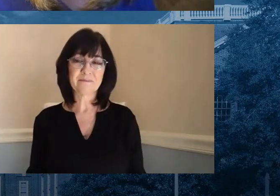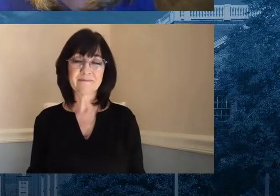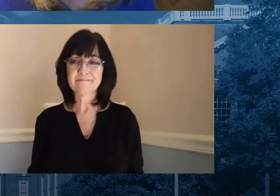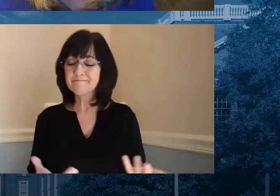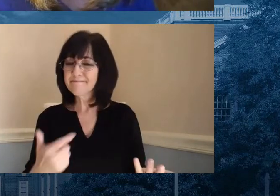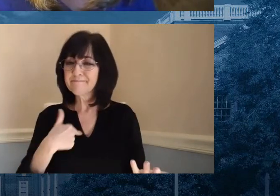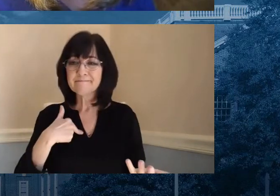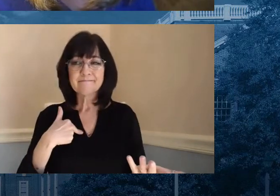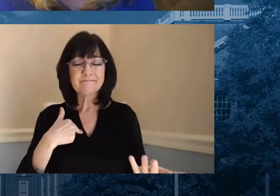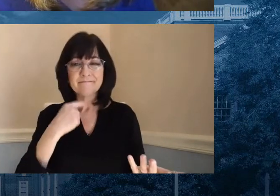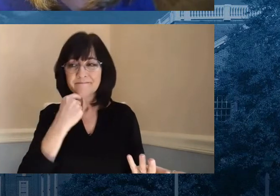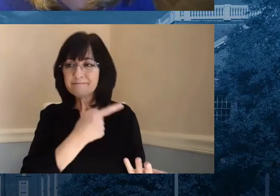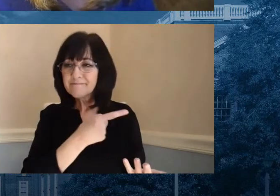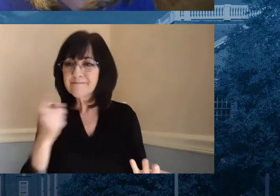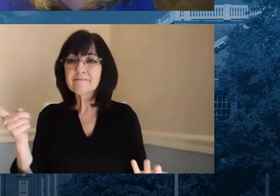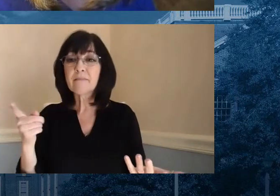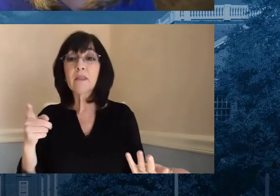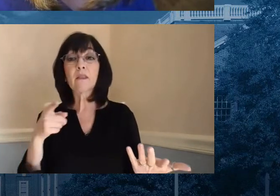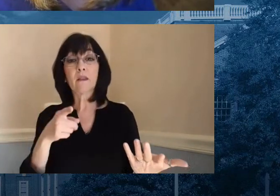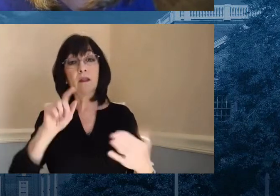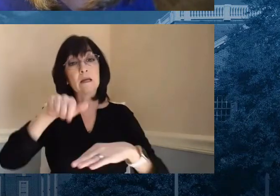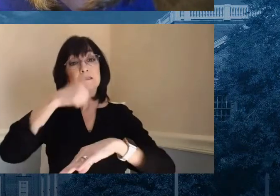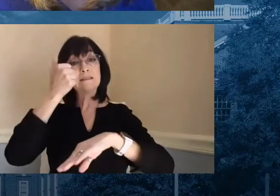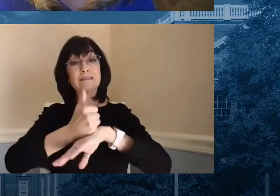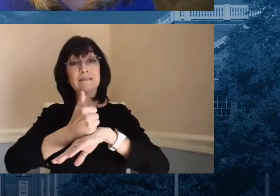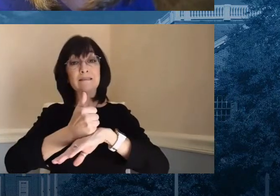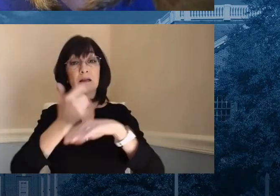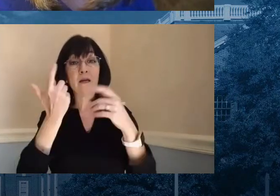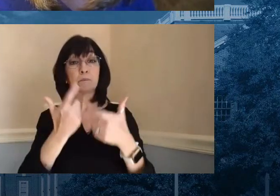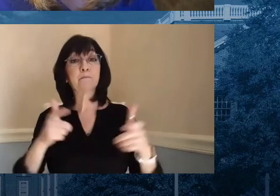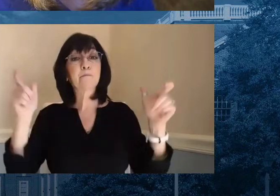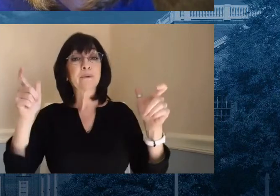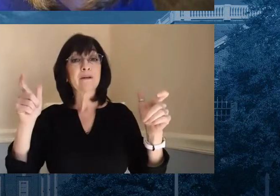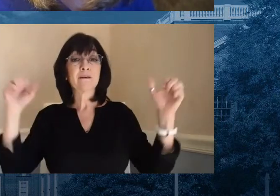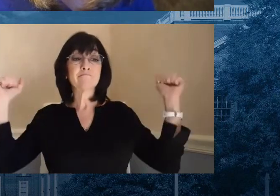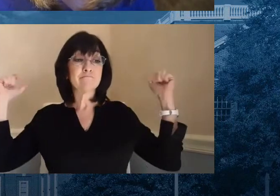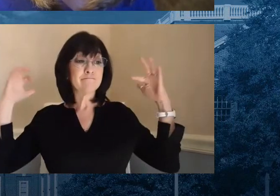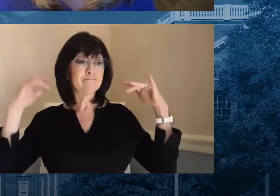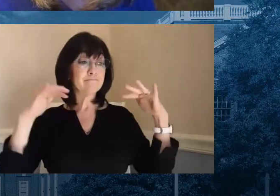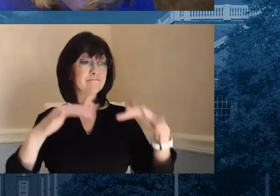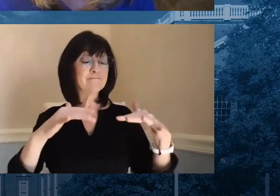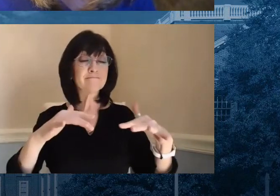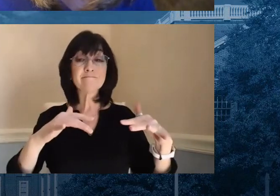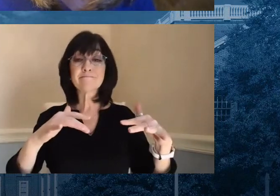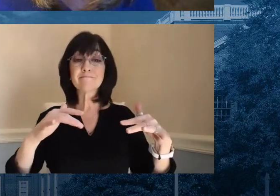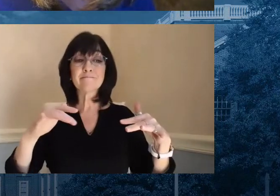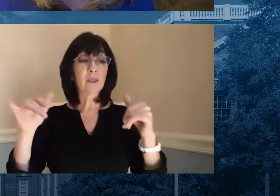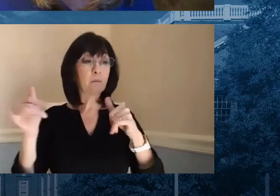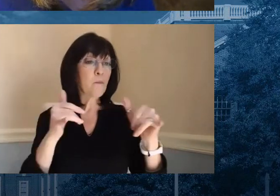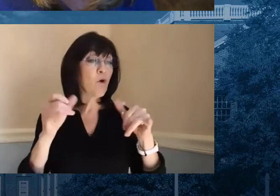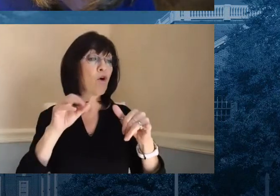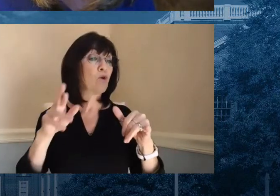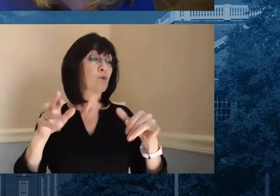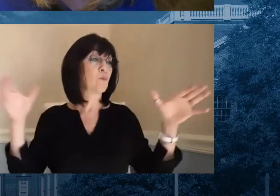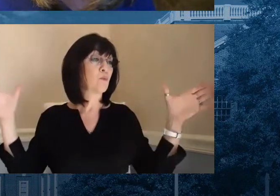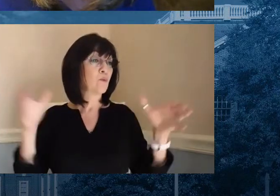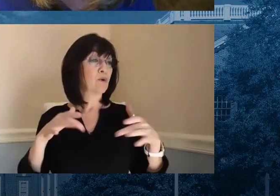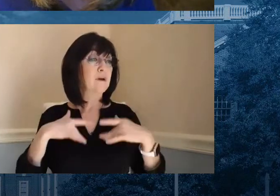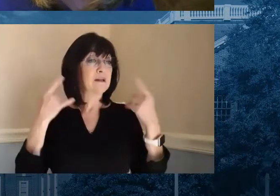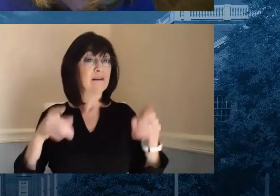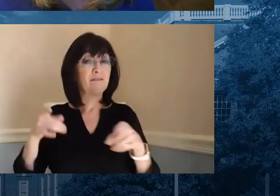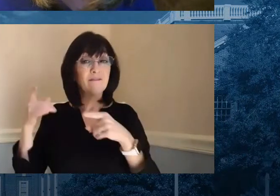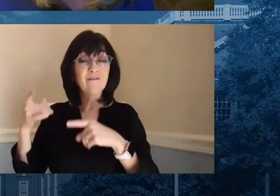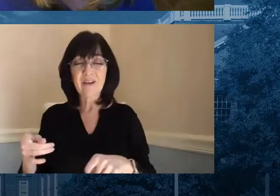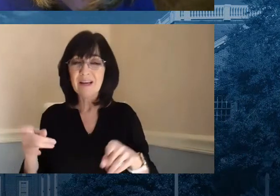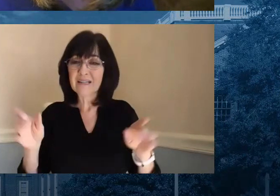gatherings. The universities have done a much better job since the issues that we had earlier in the spring with respect